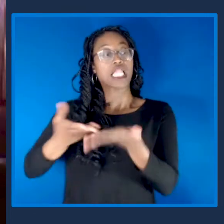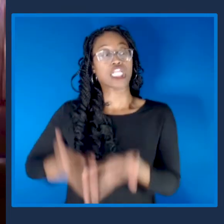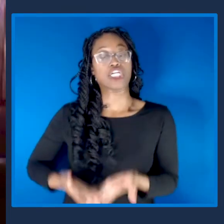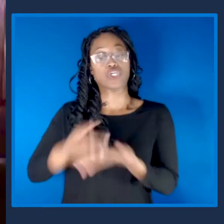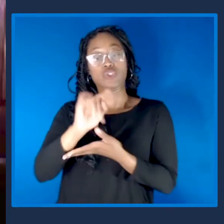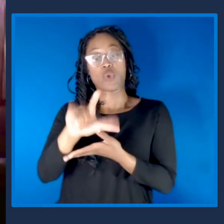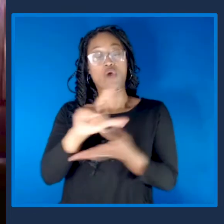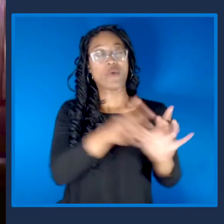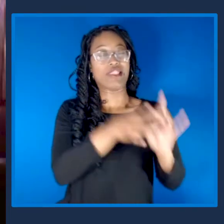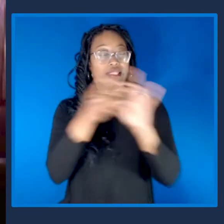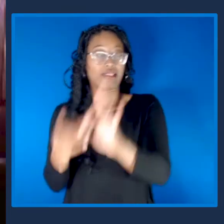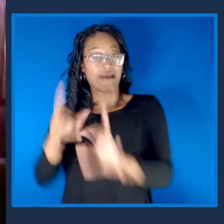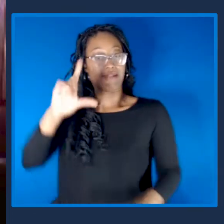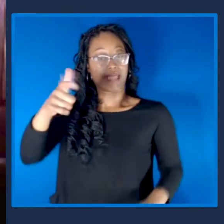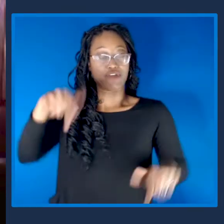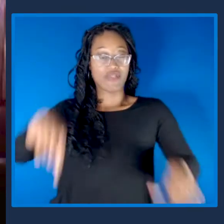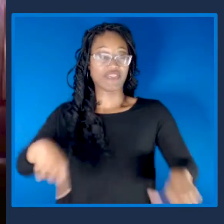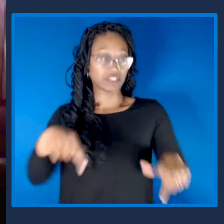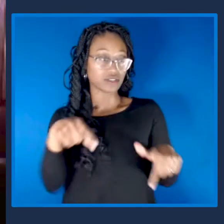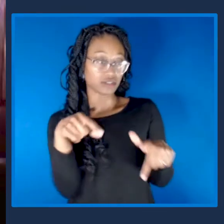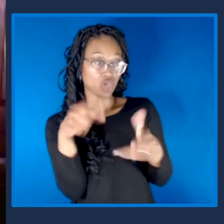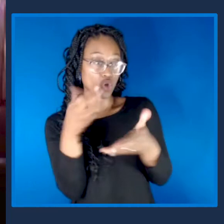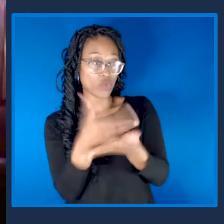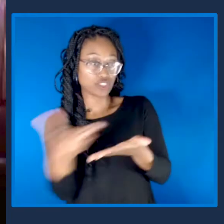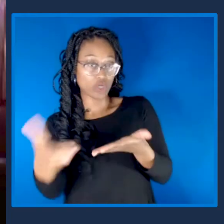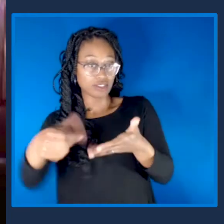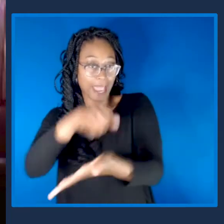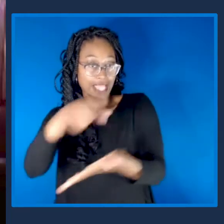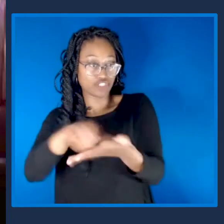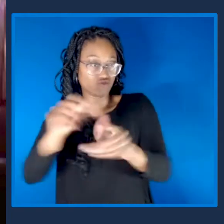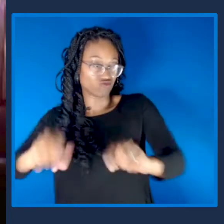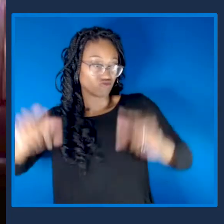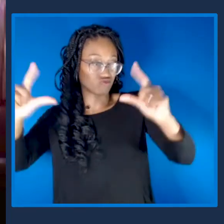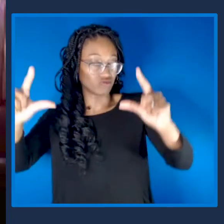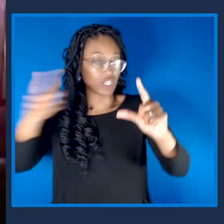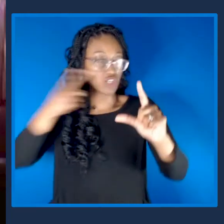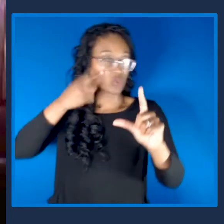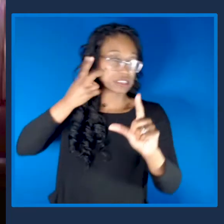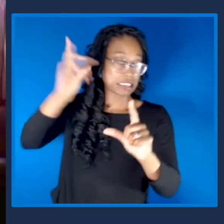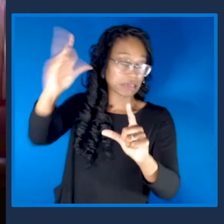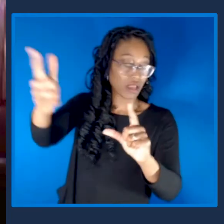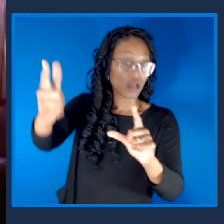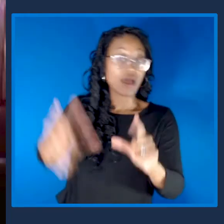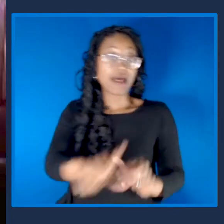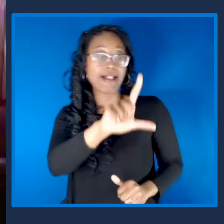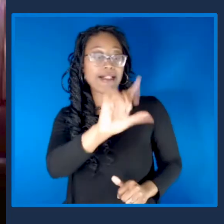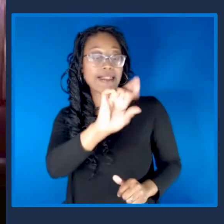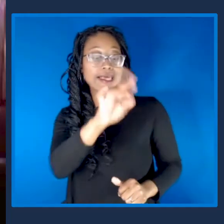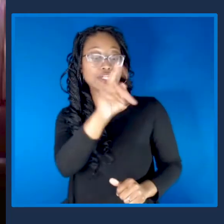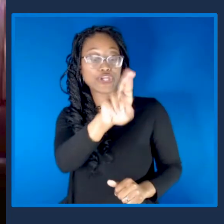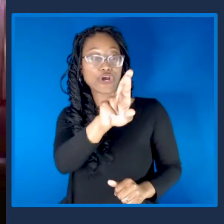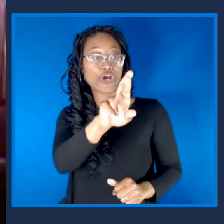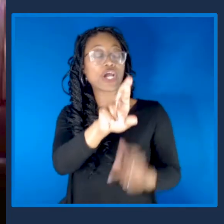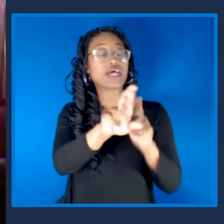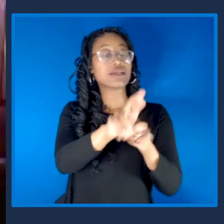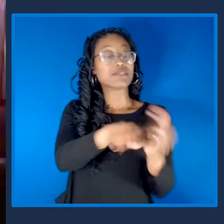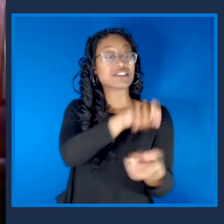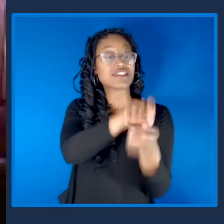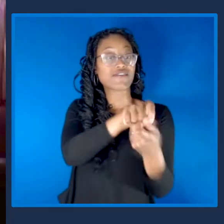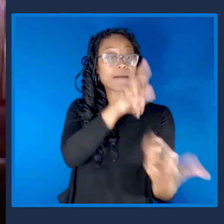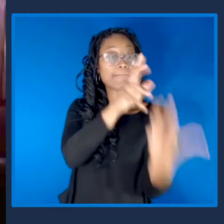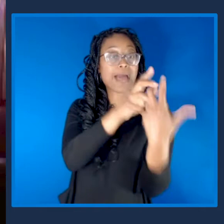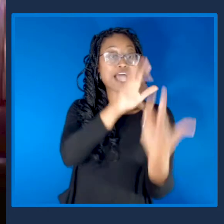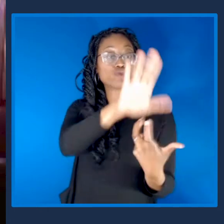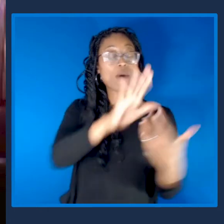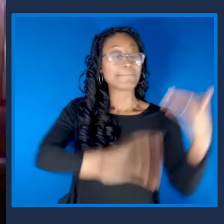later in the resources. You can use a linter specific to your build system.